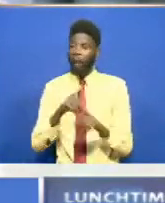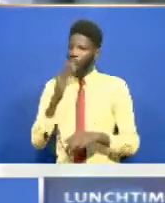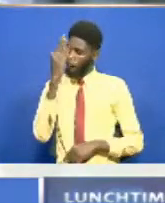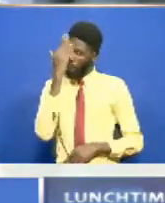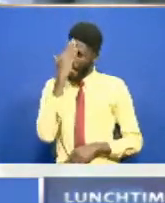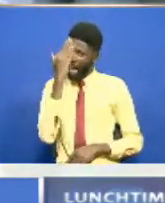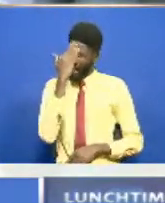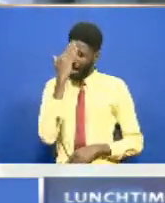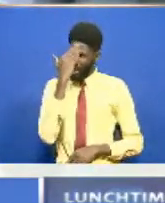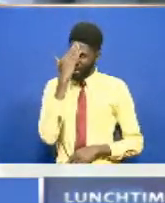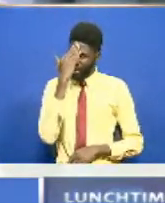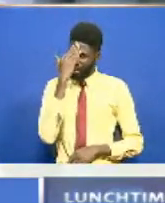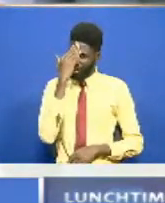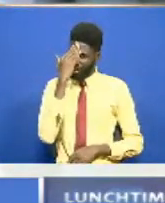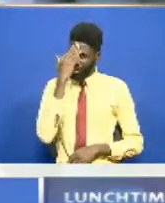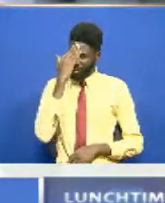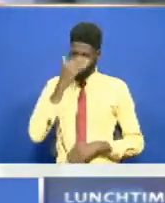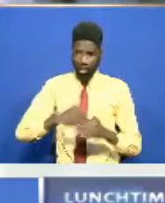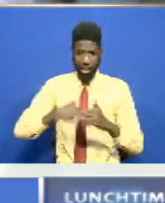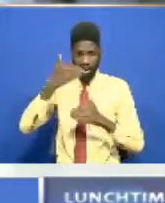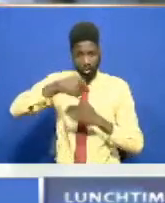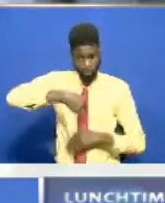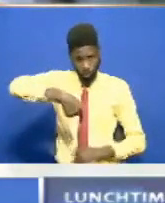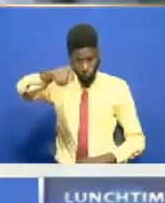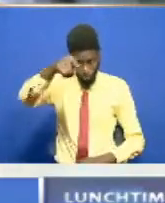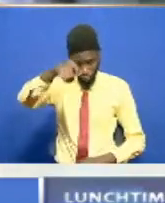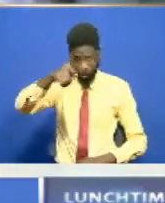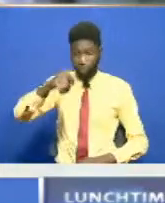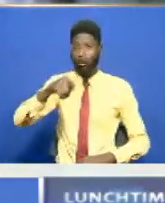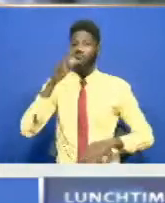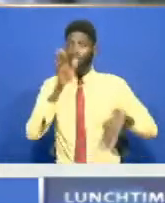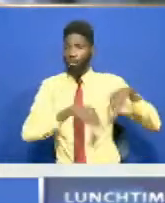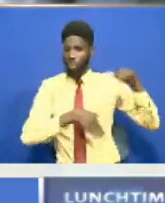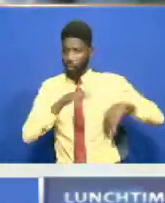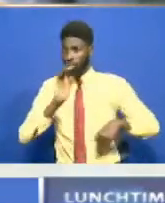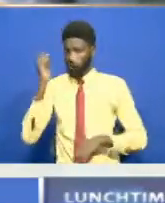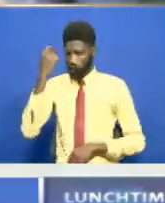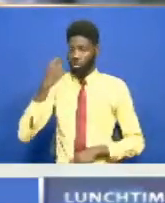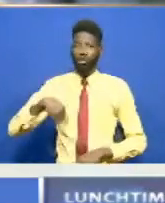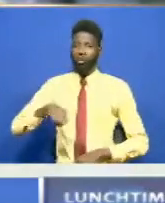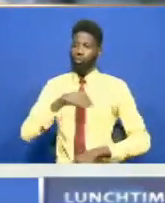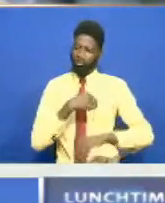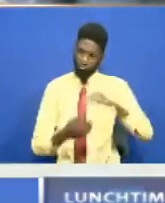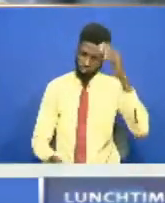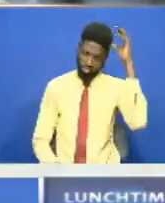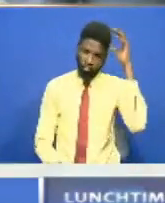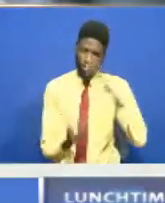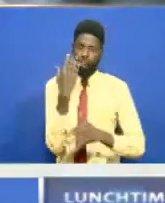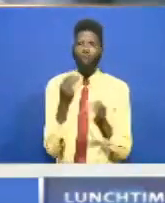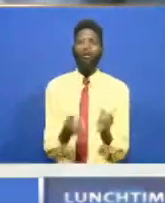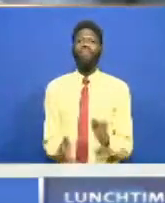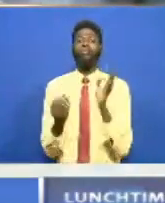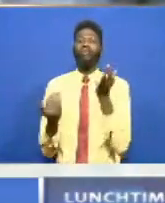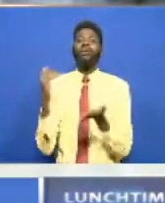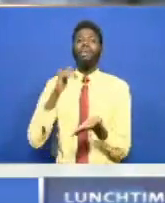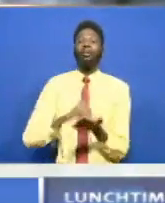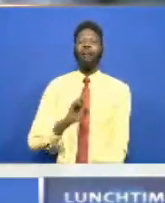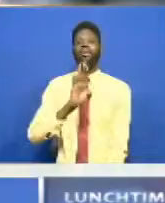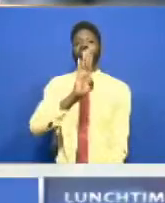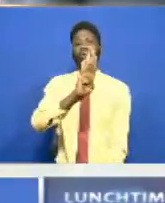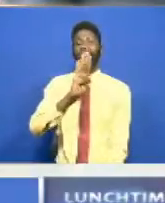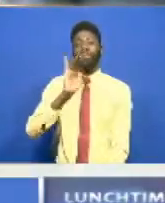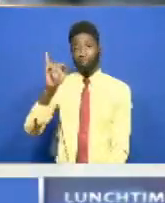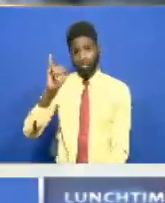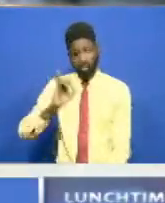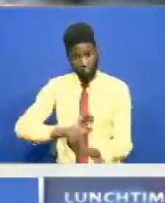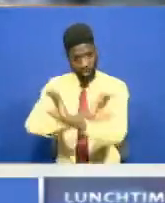Jumatatu ijayo kule Boma South Kenya tutazindua kirasmi hiyo BBI. Sawa